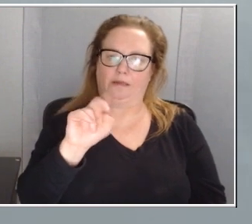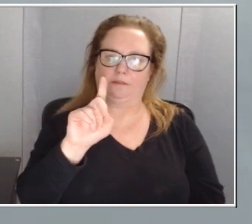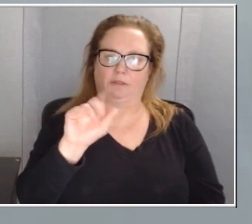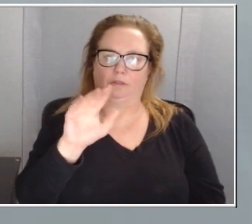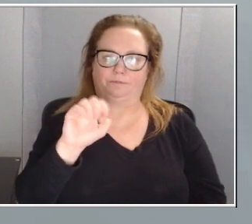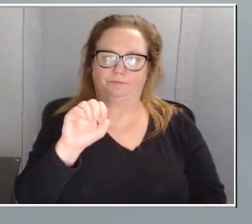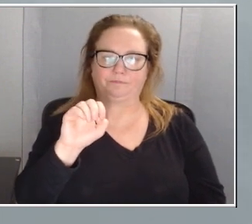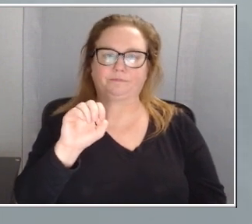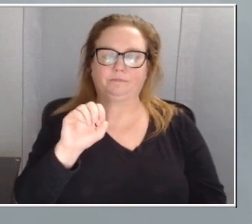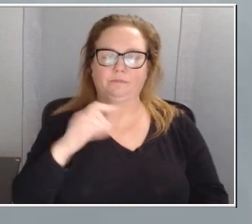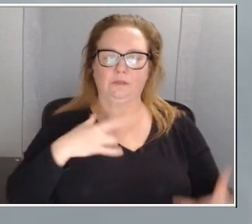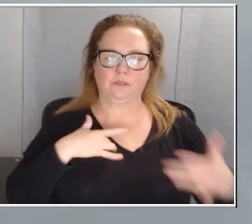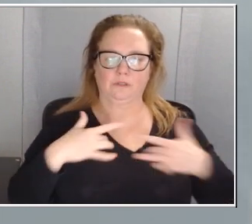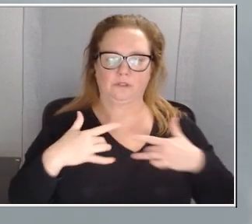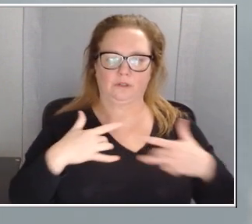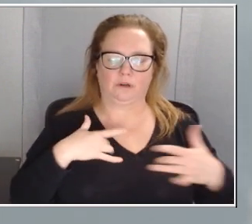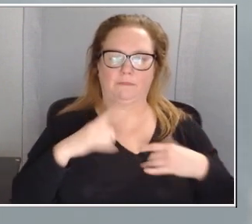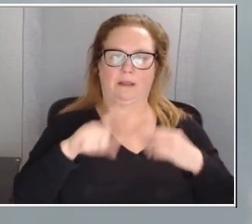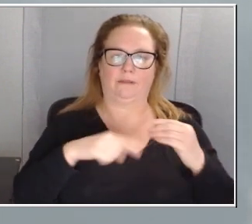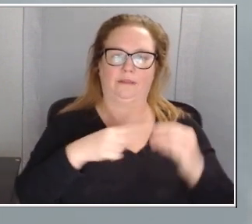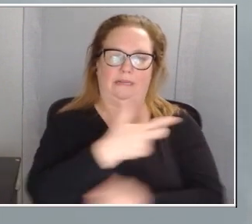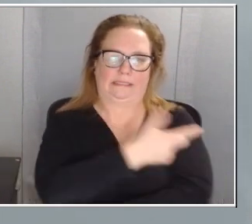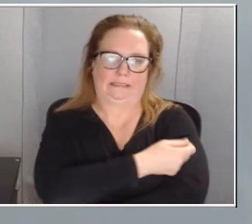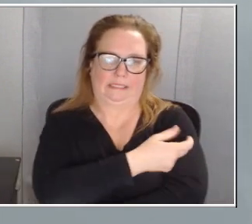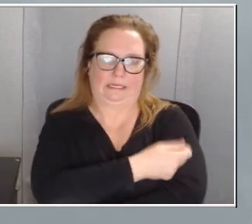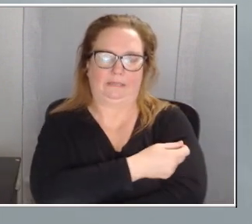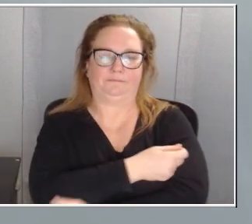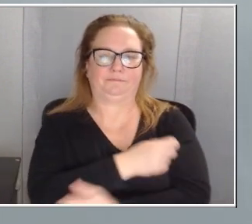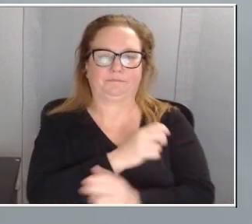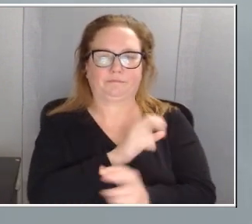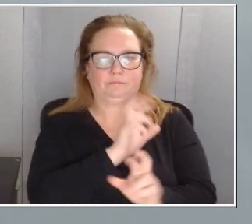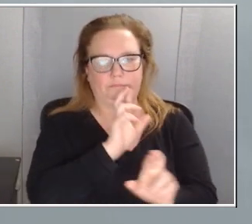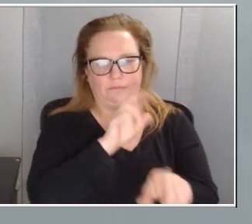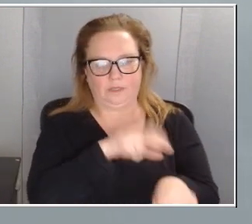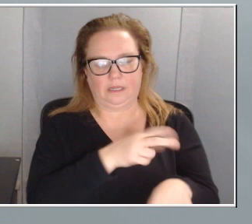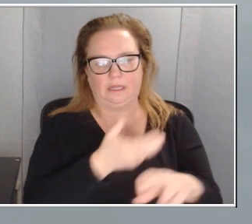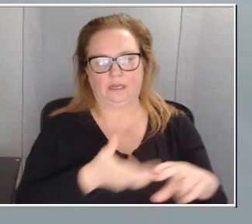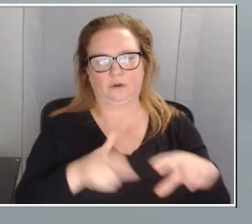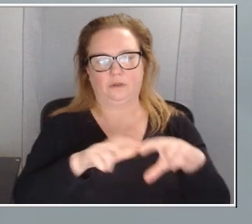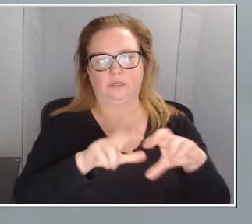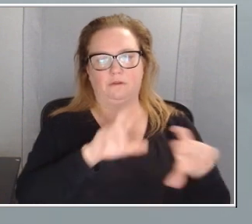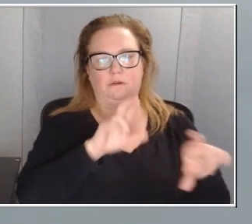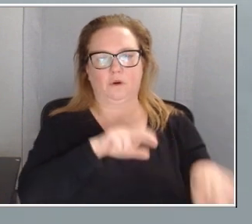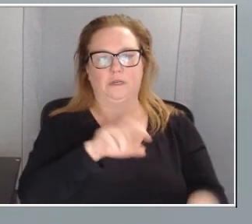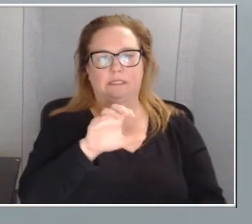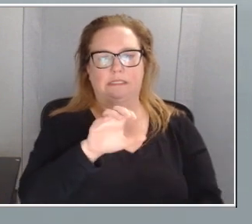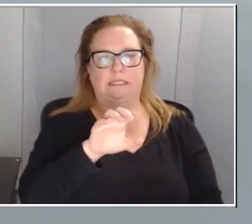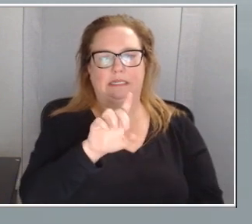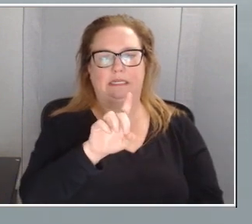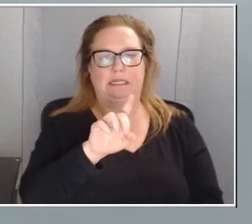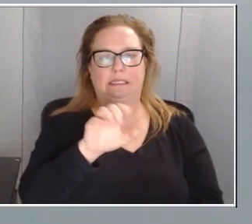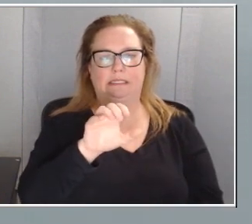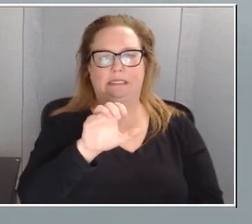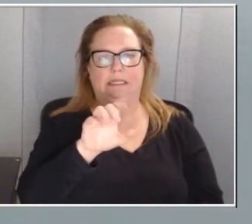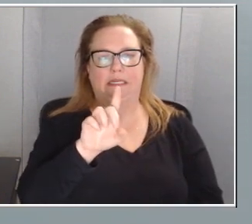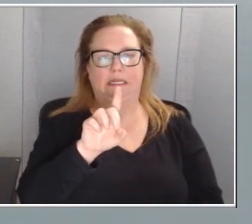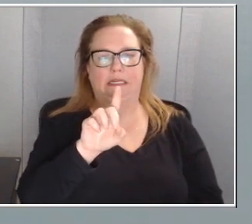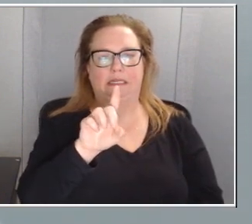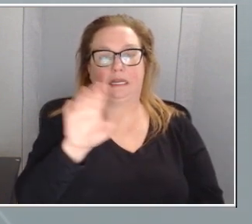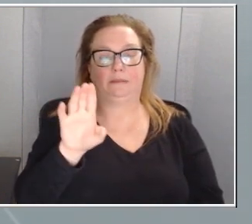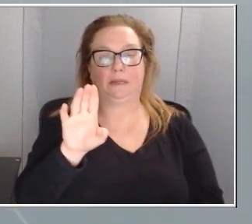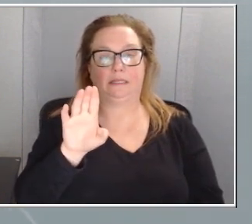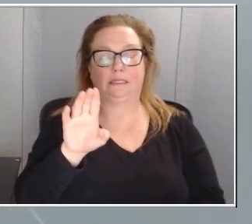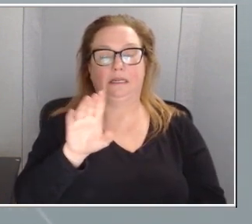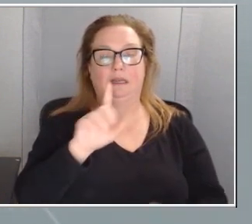adverse effects from COVID-19 vaccination. He claimed there's been an increase in reports to the CDC's database, the Vaccine